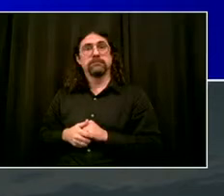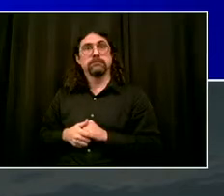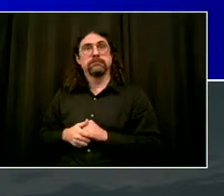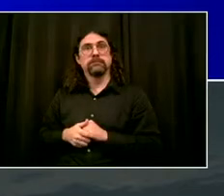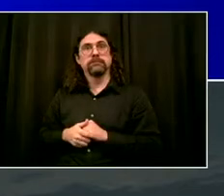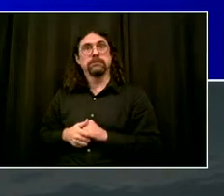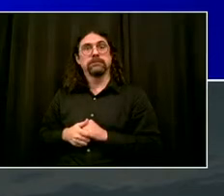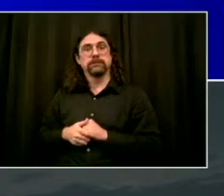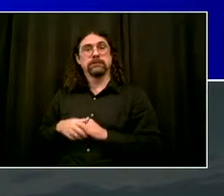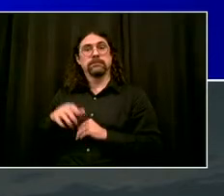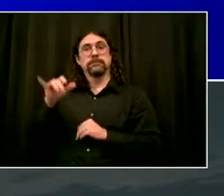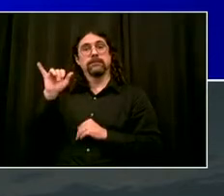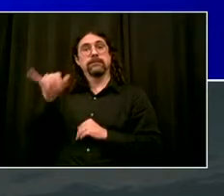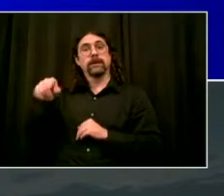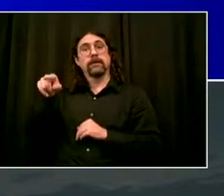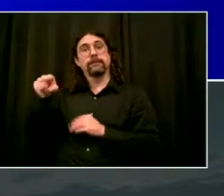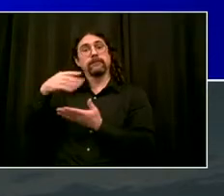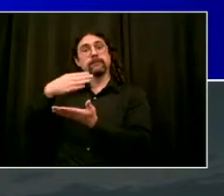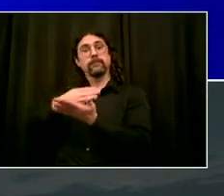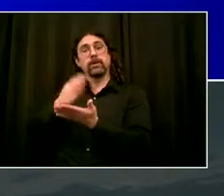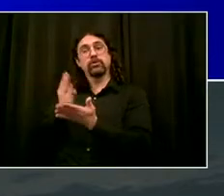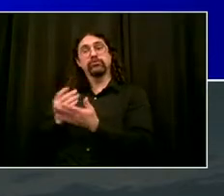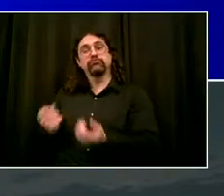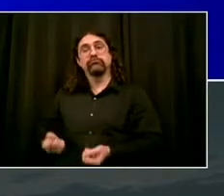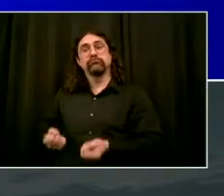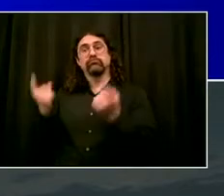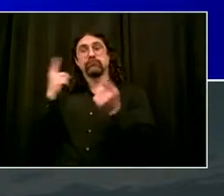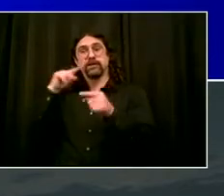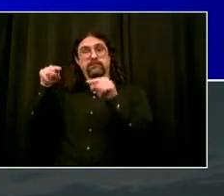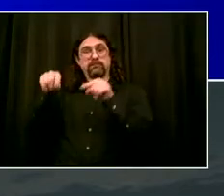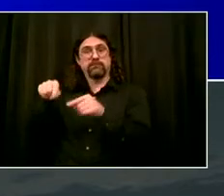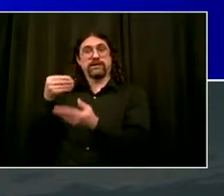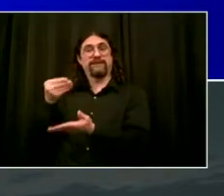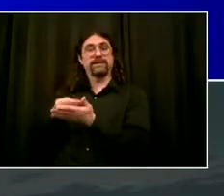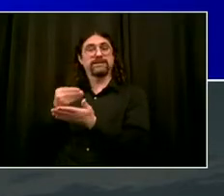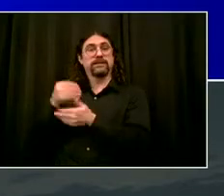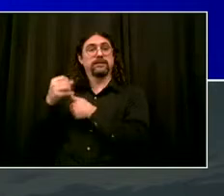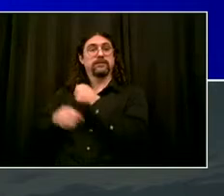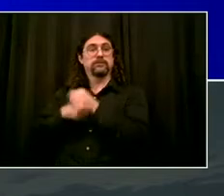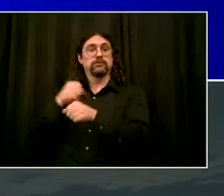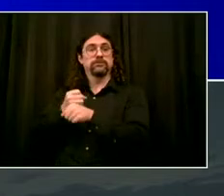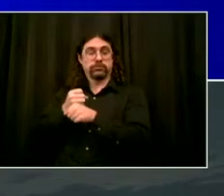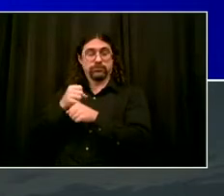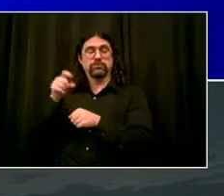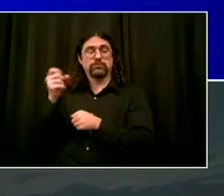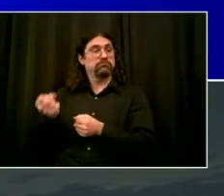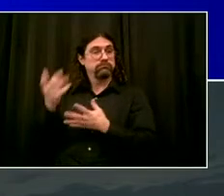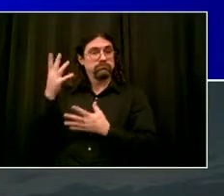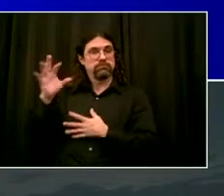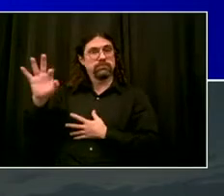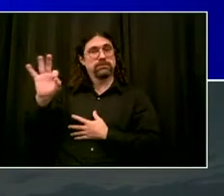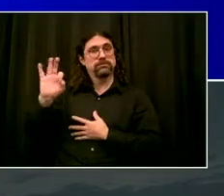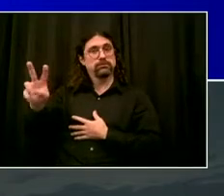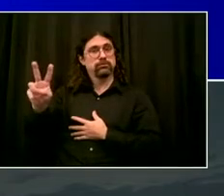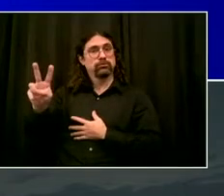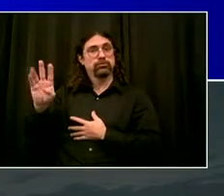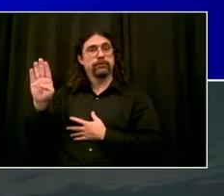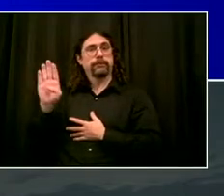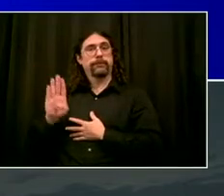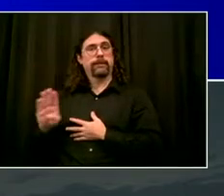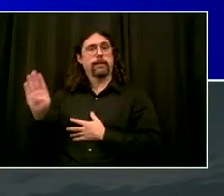came from that first stimulus that ended up in people's pockets some of that turned into revenue for the city as